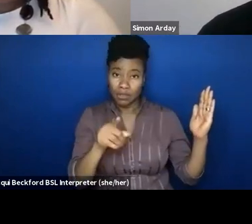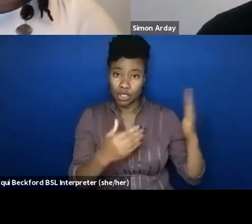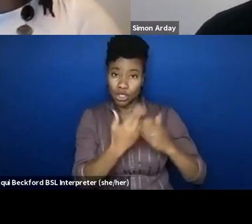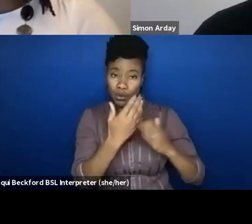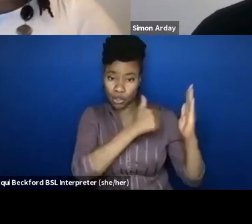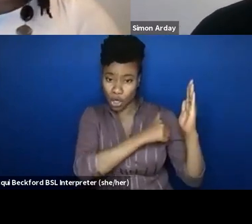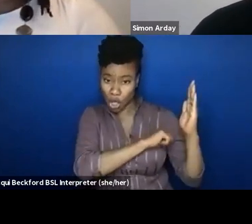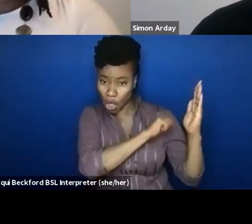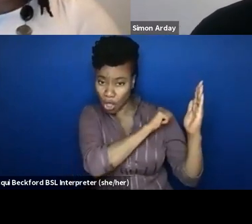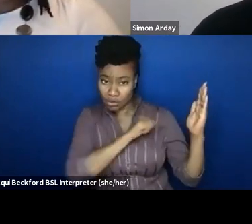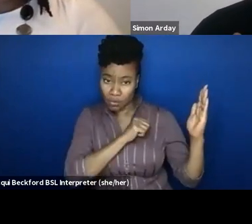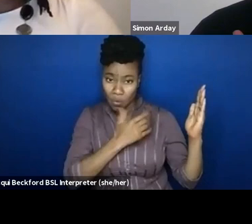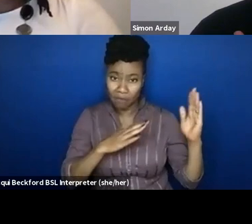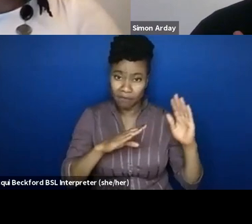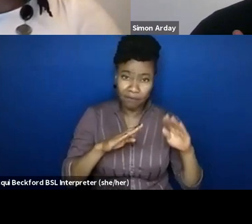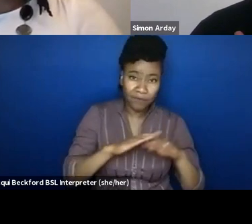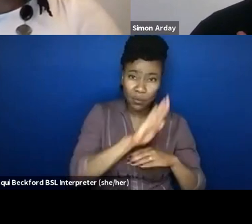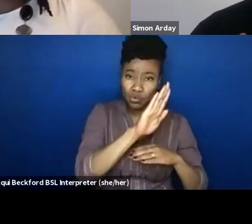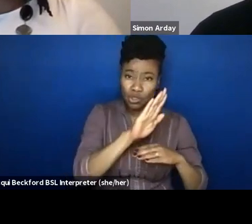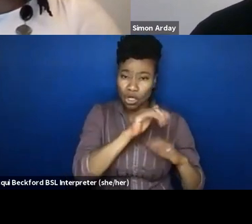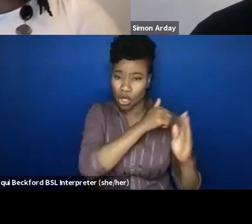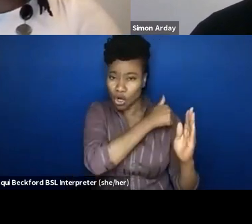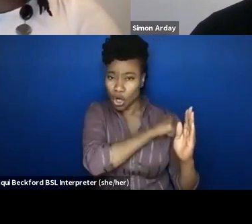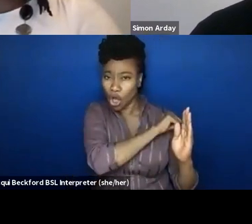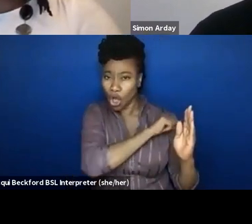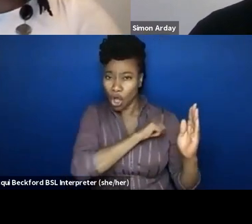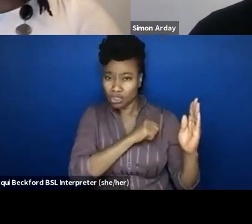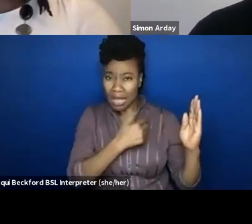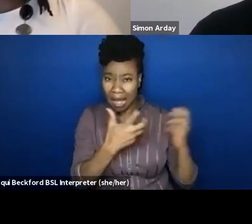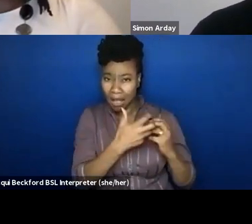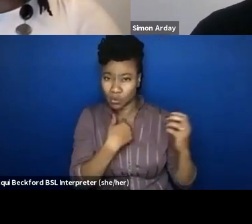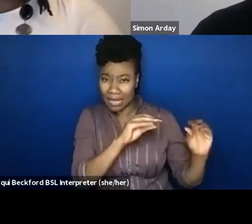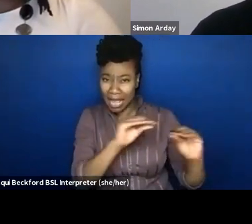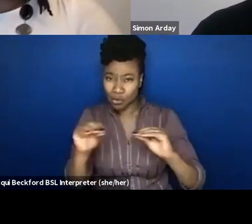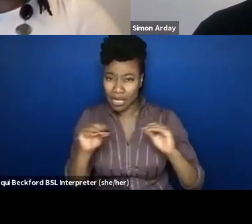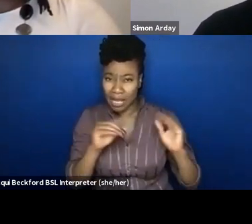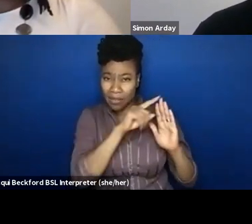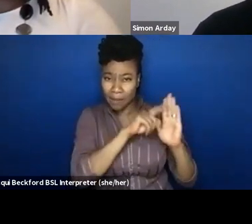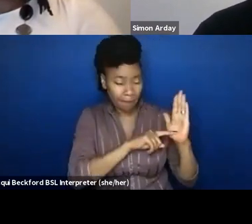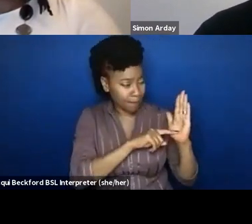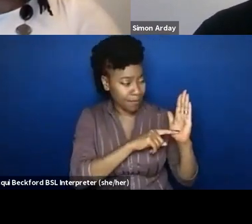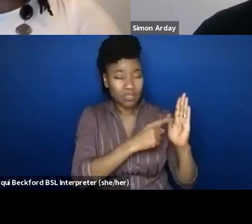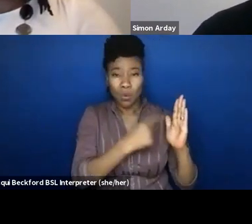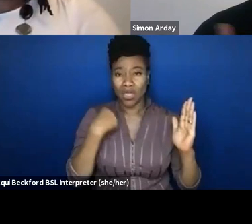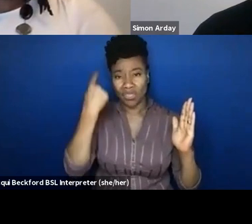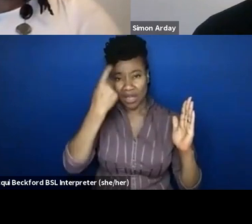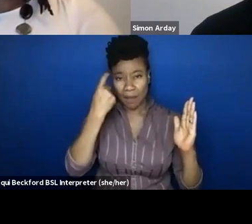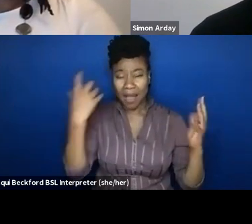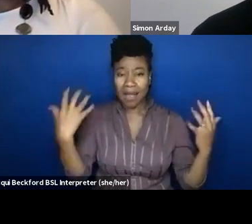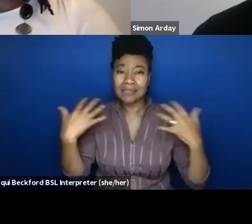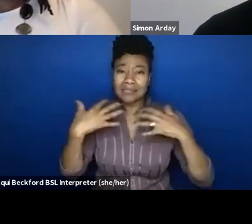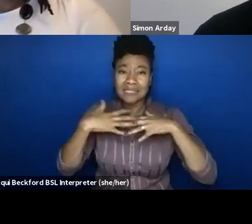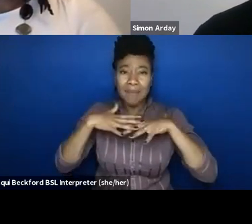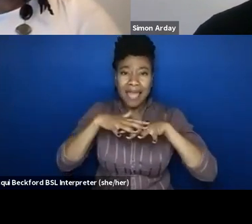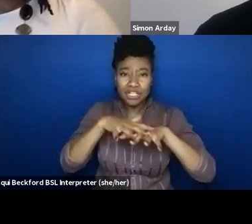So are we kind of, when we think about things like simulation, or we're giving people